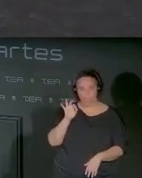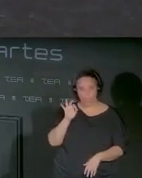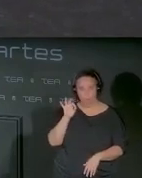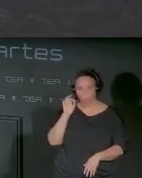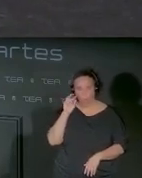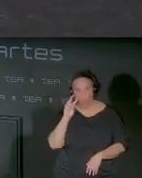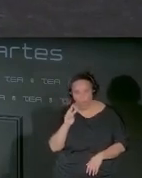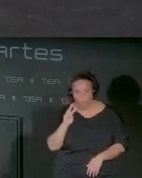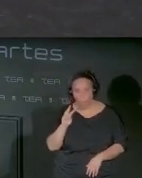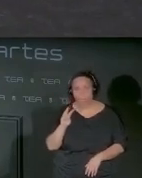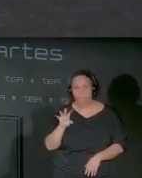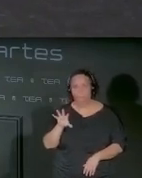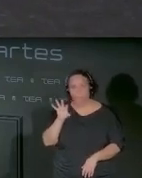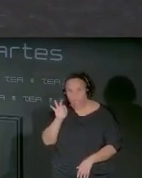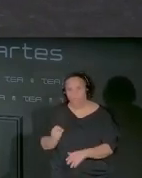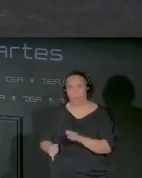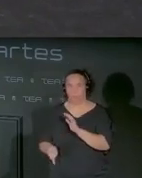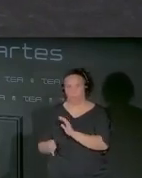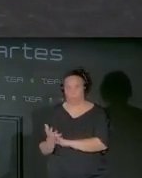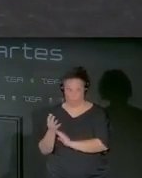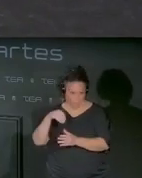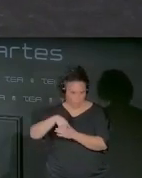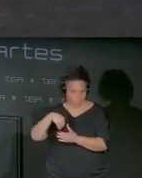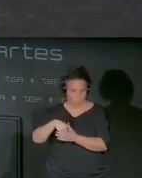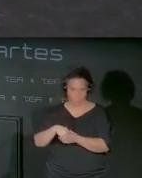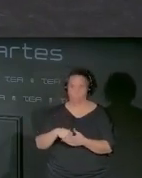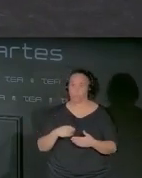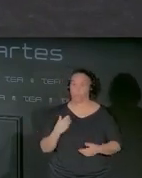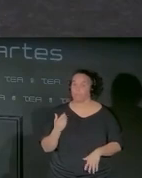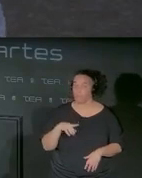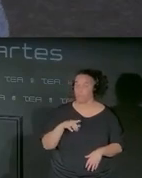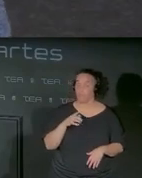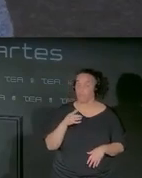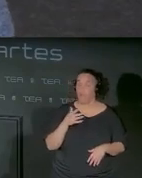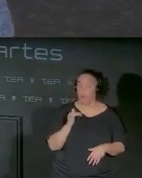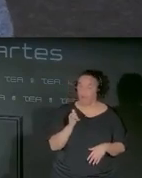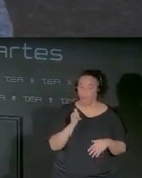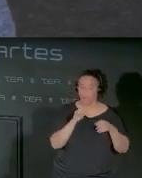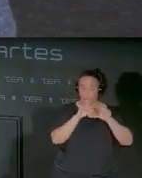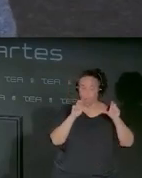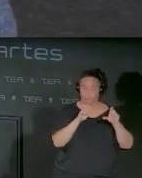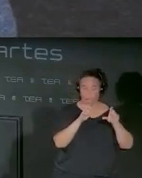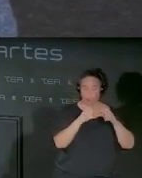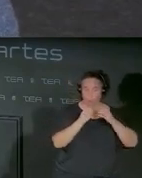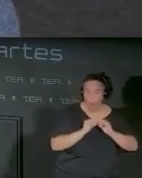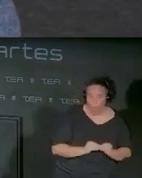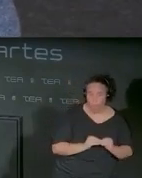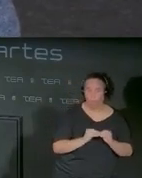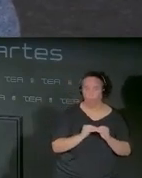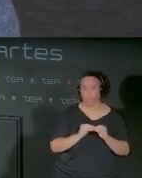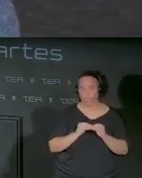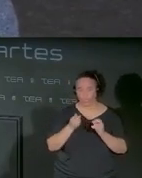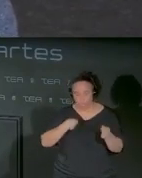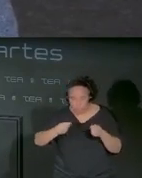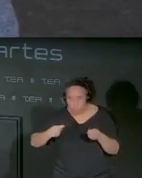streaming platforms, VODs, operators, commercial televisions. And I think that we could